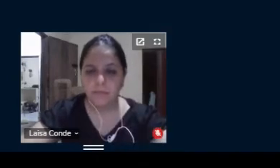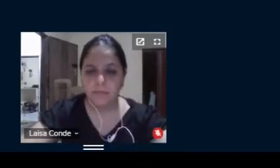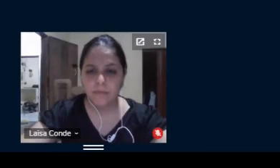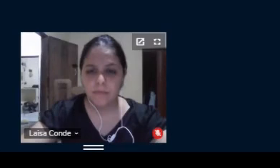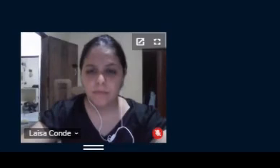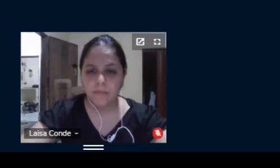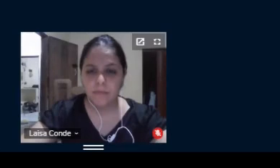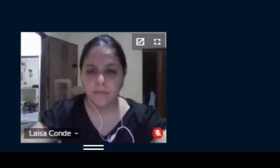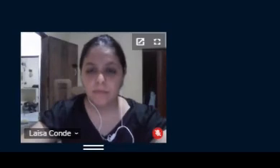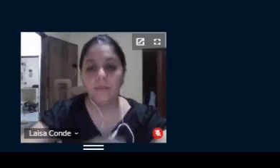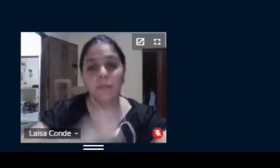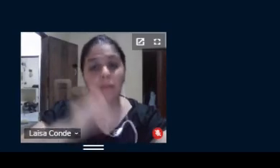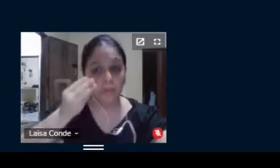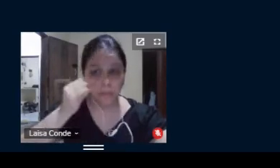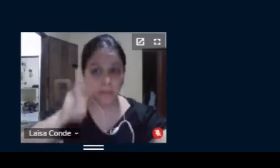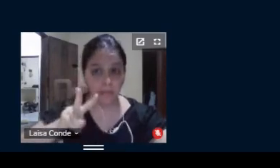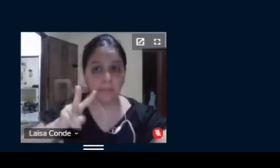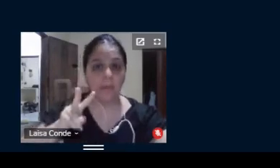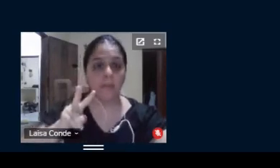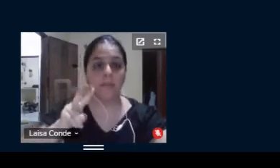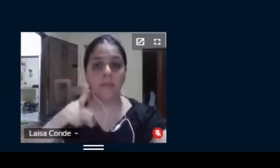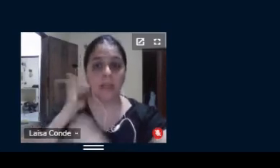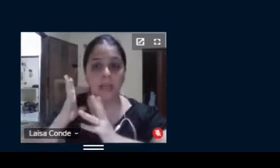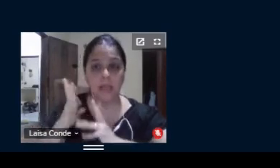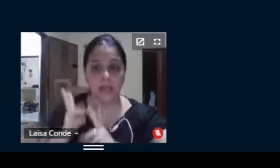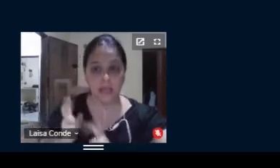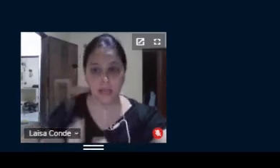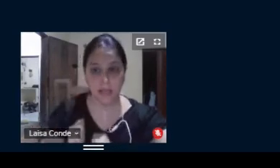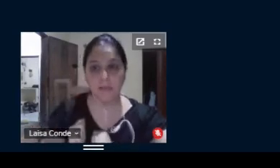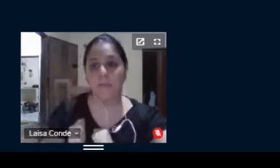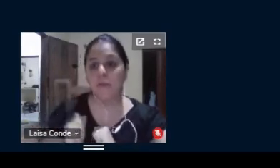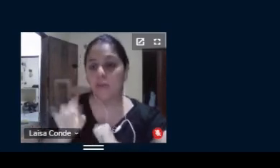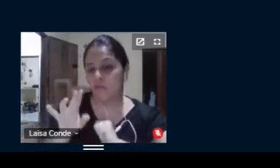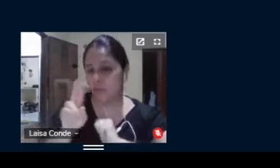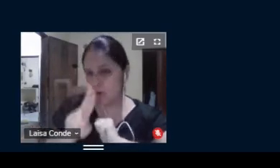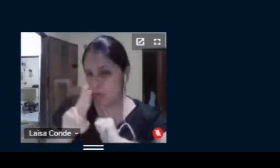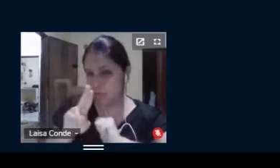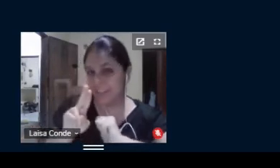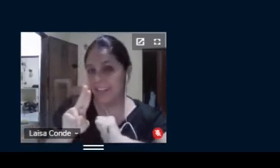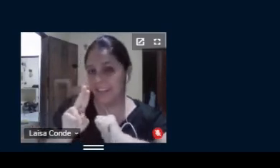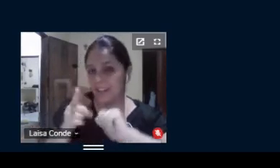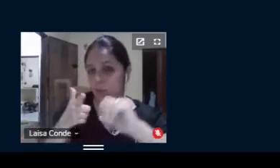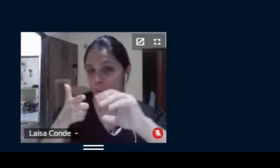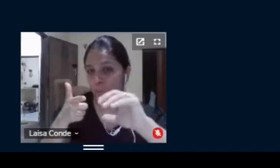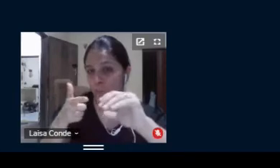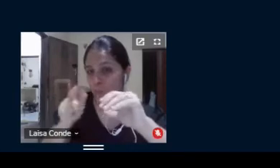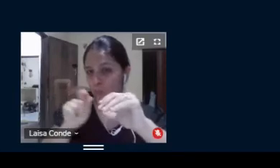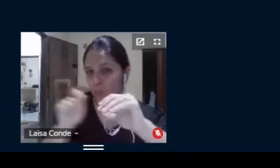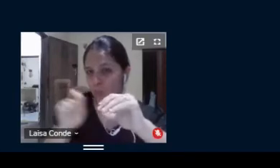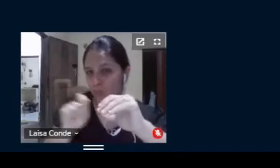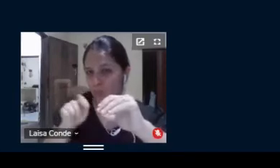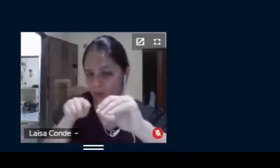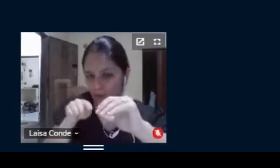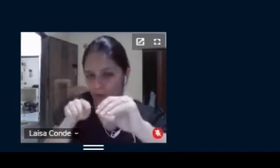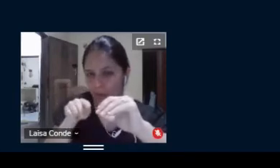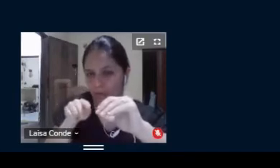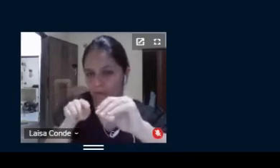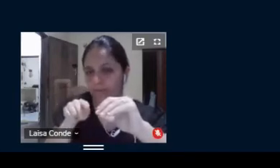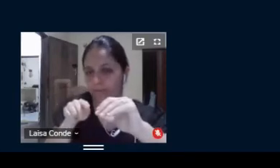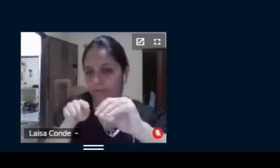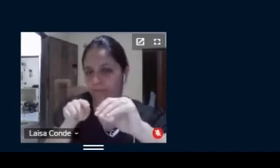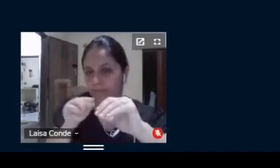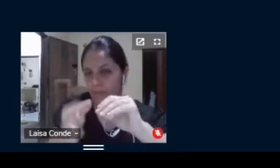Now, the fourth step. After drying the test piece, a developer is applied onto the surface. The developer